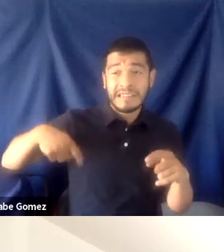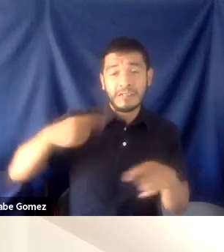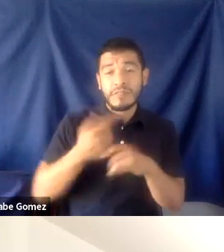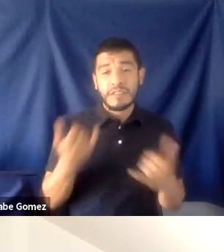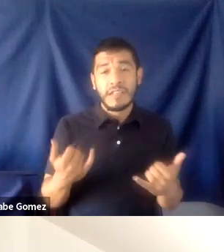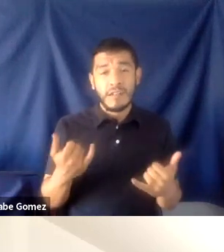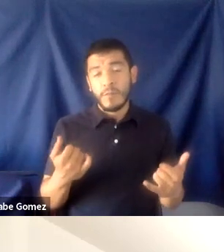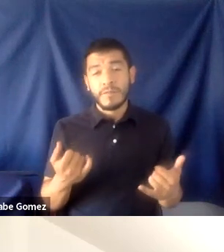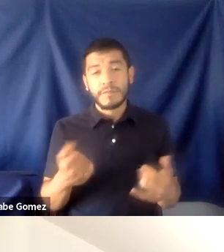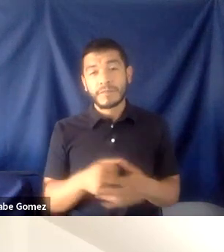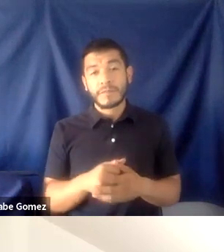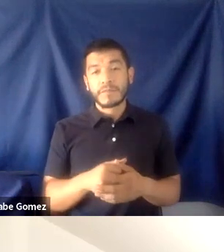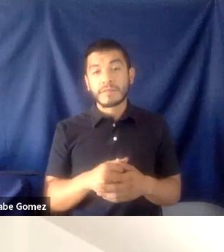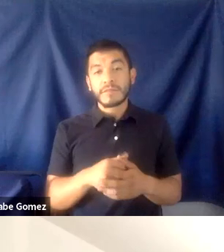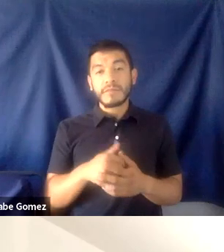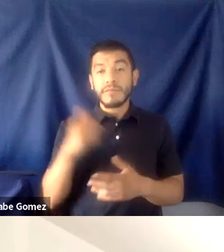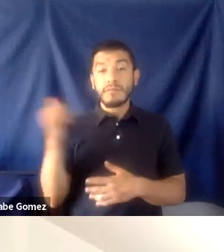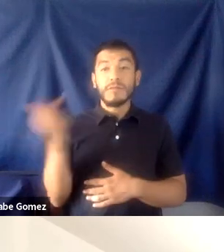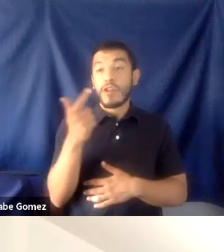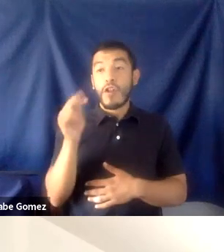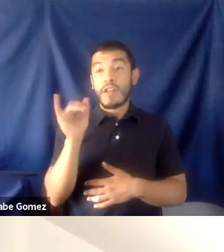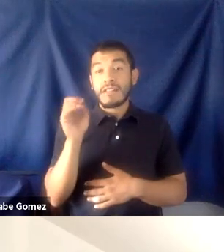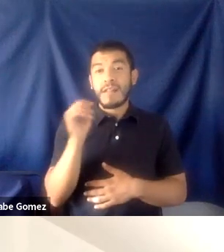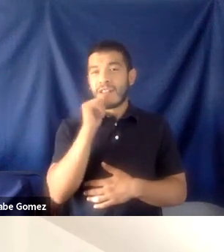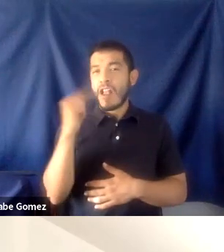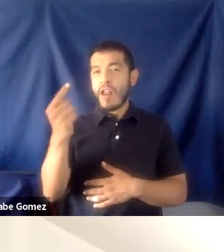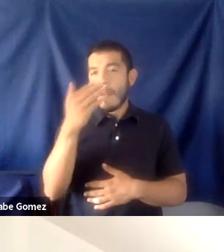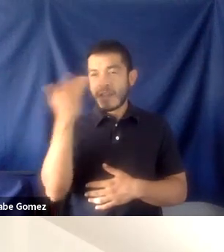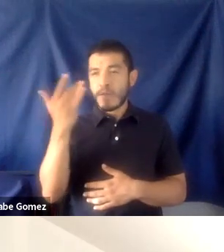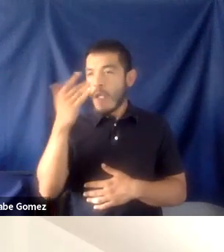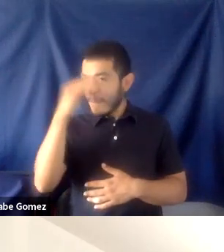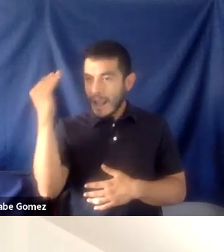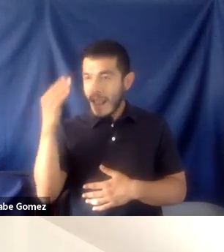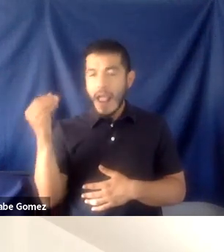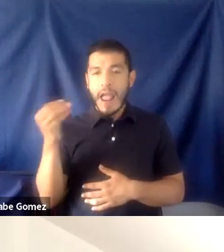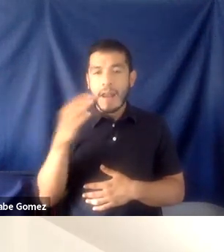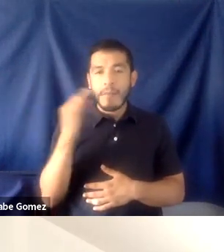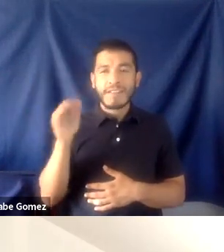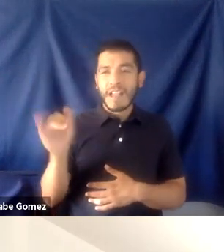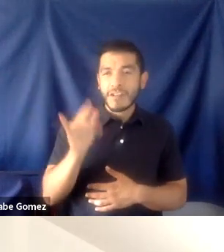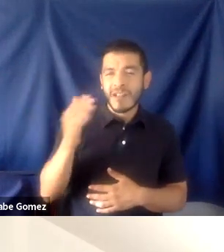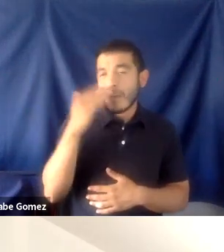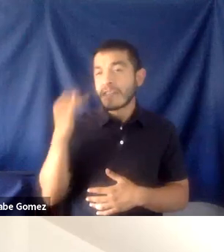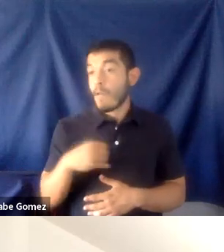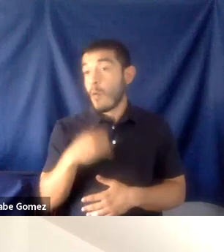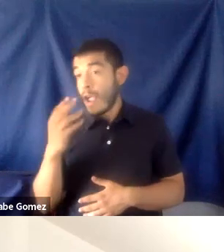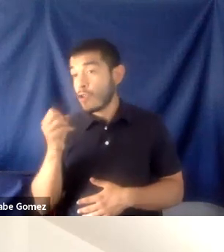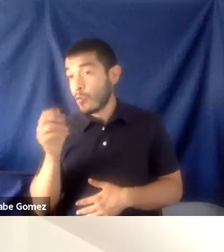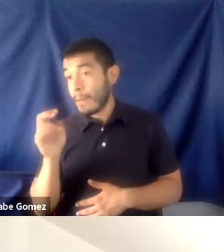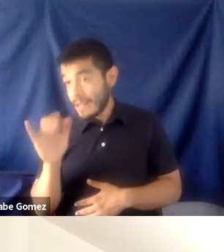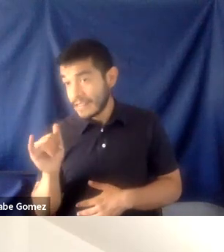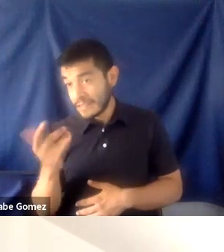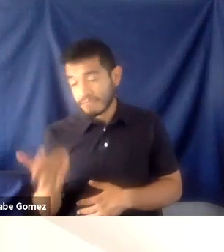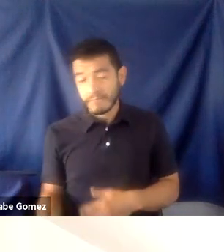not because of what Asians and Blacks did to each other. It's because of white supremacy, right? There's a really